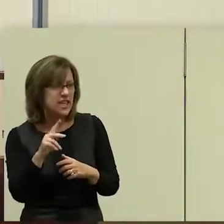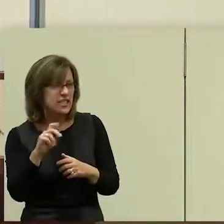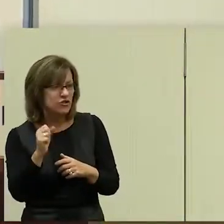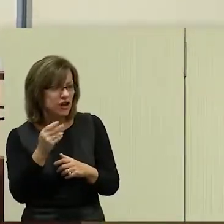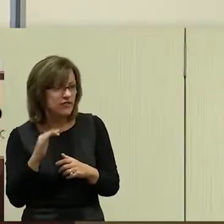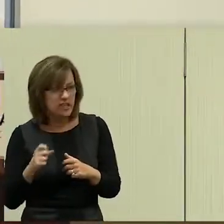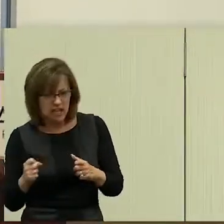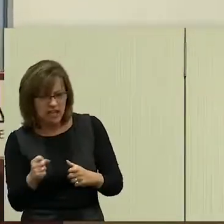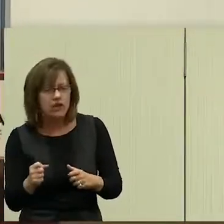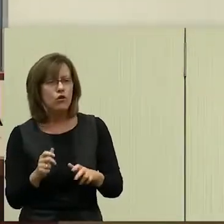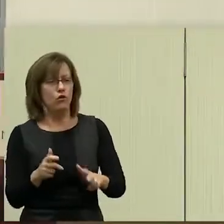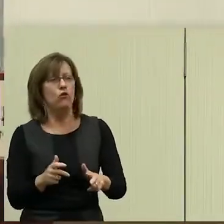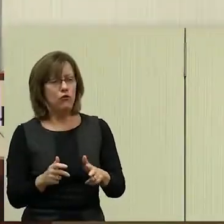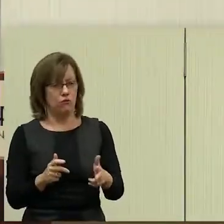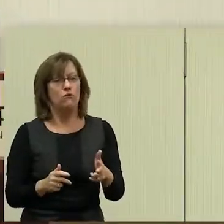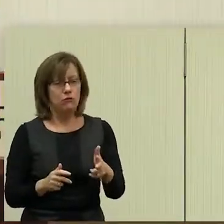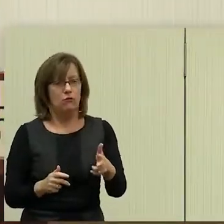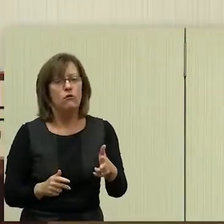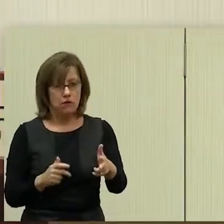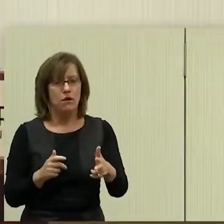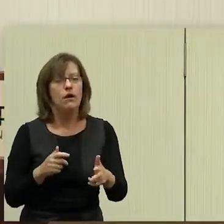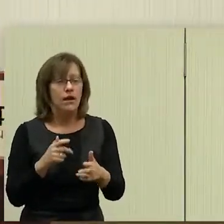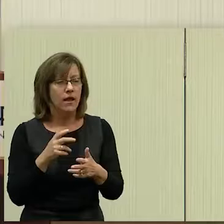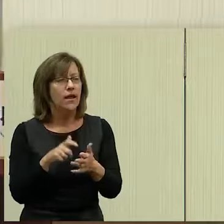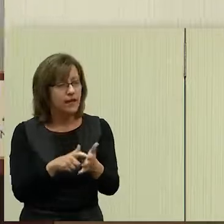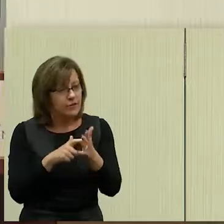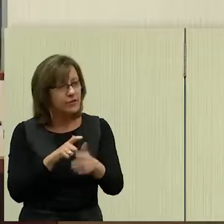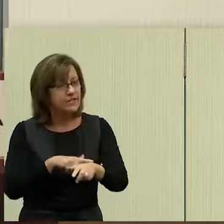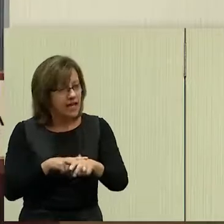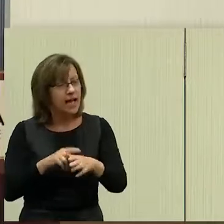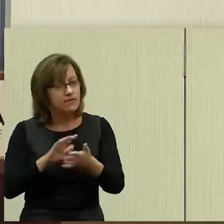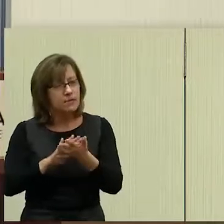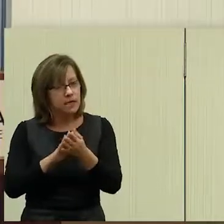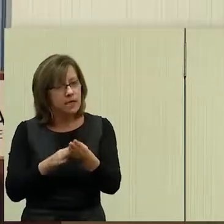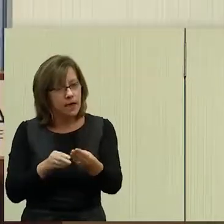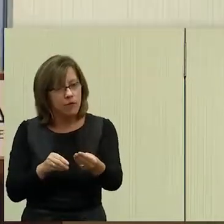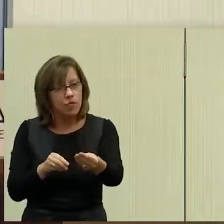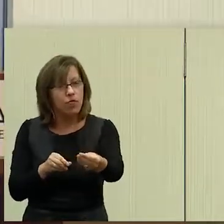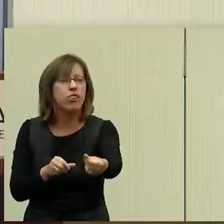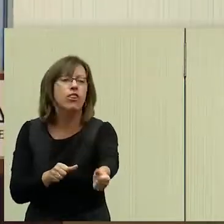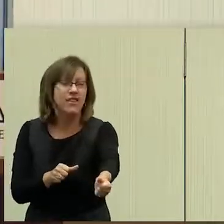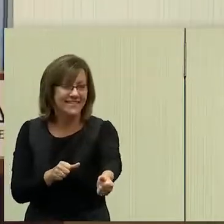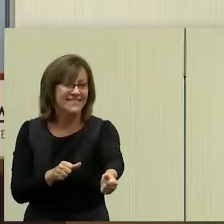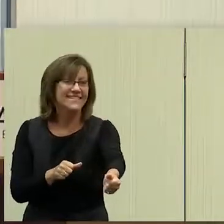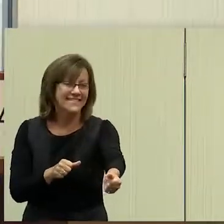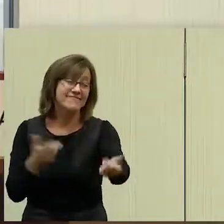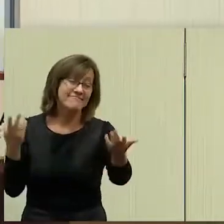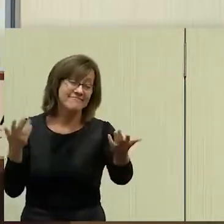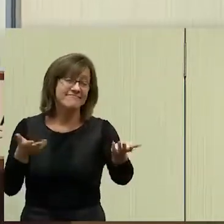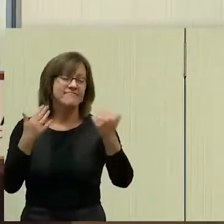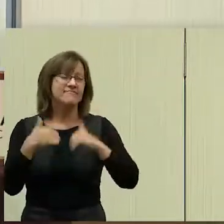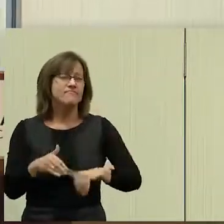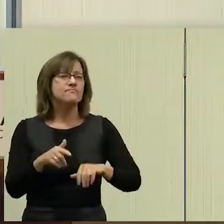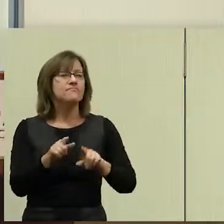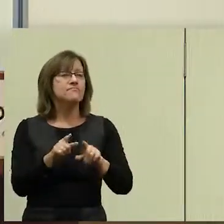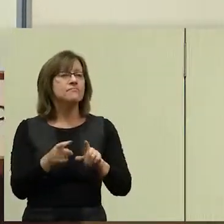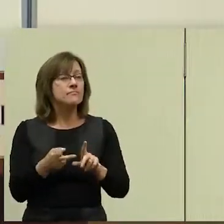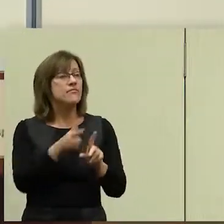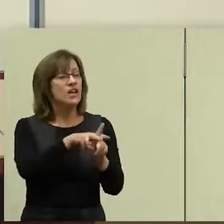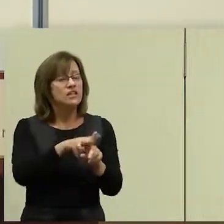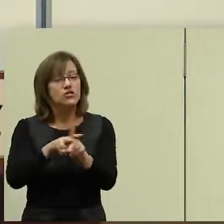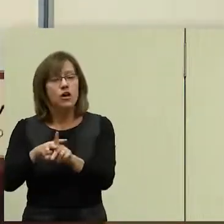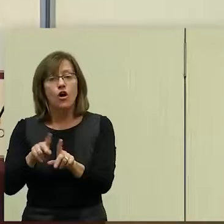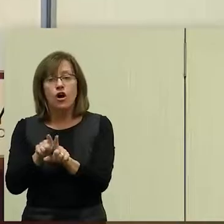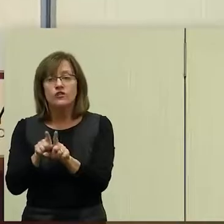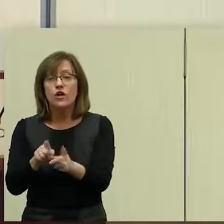So it took me a while to become fluent in that skill. I'll jump down to generalization. It also took me a while